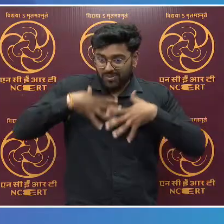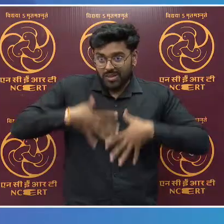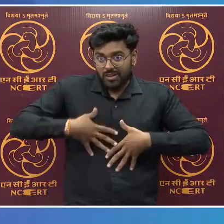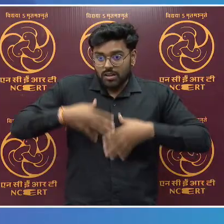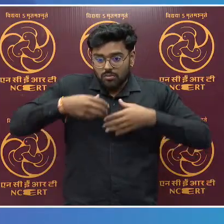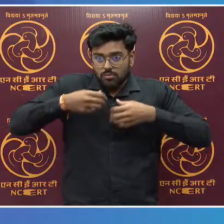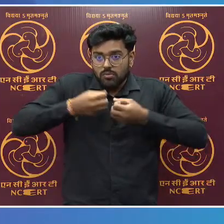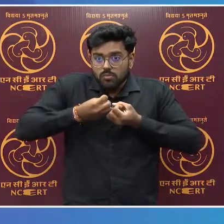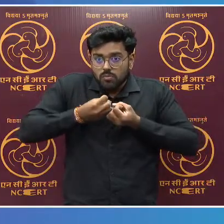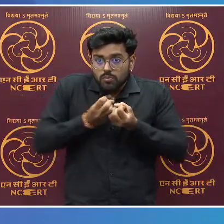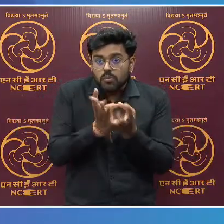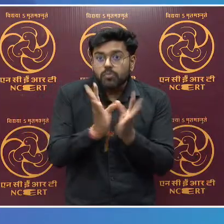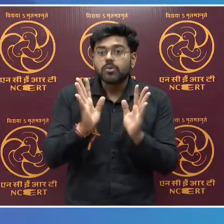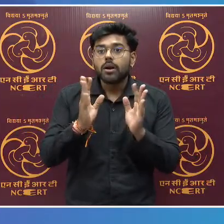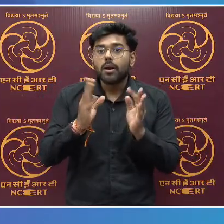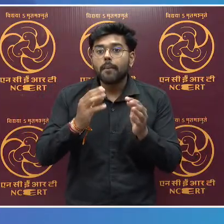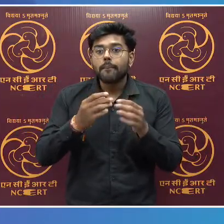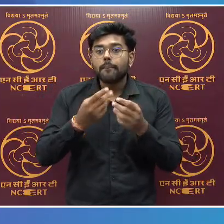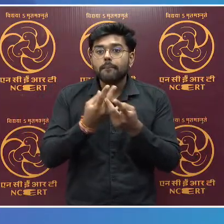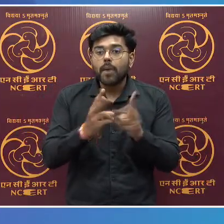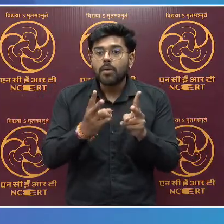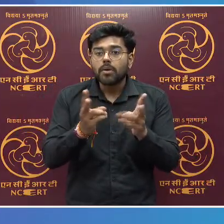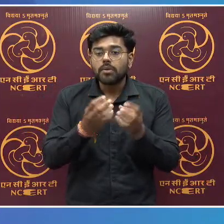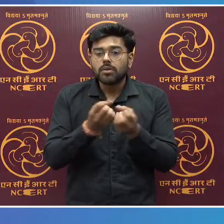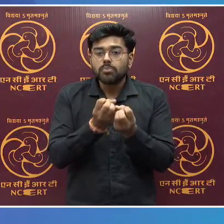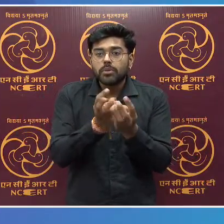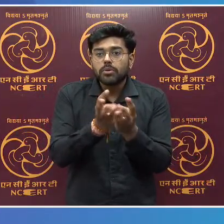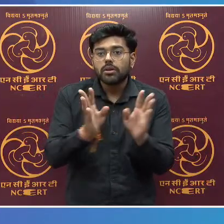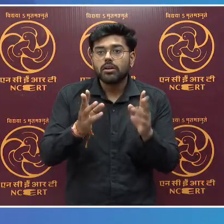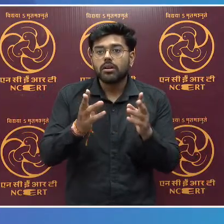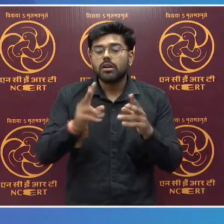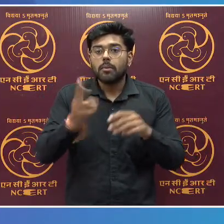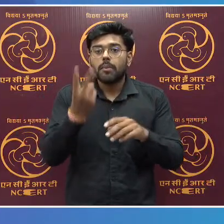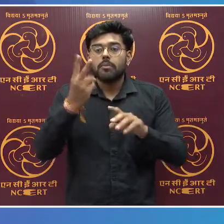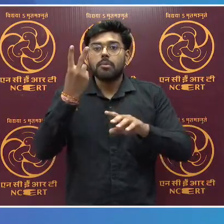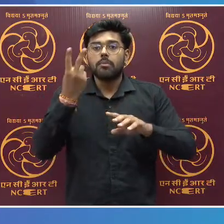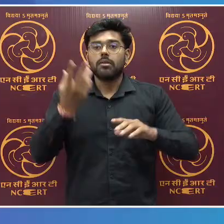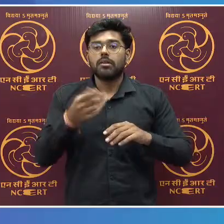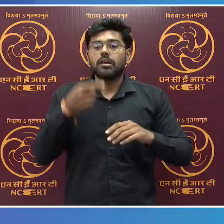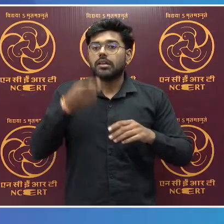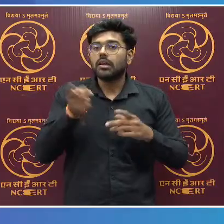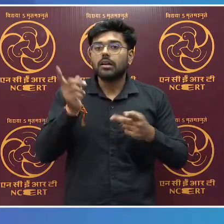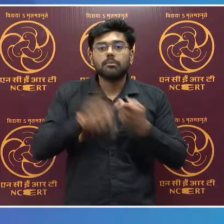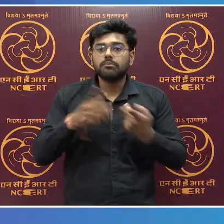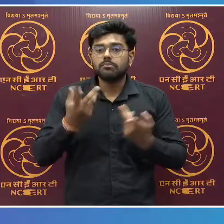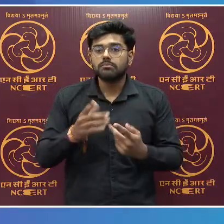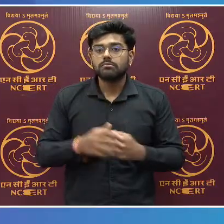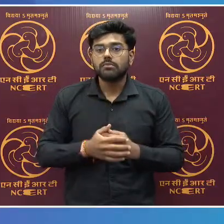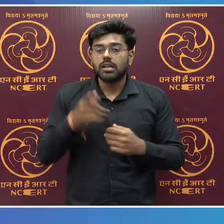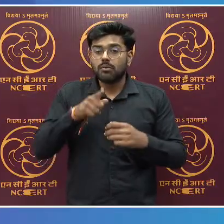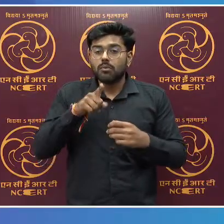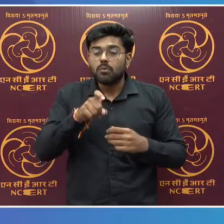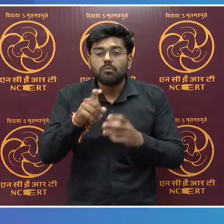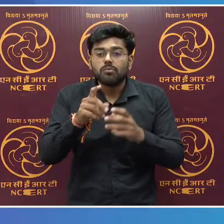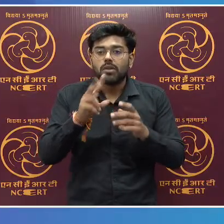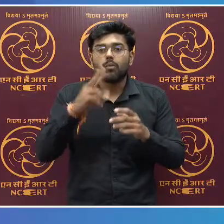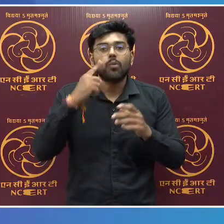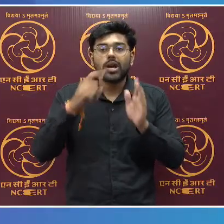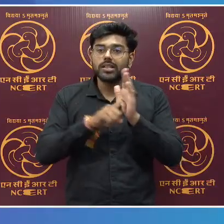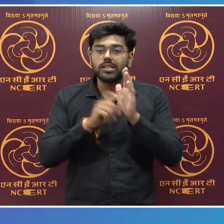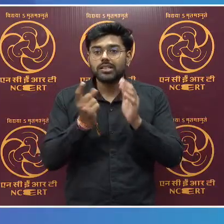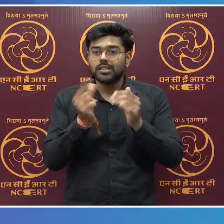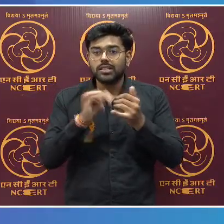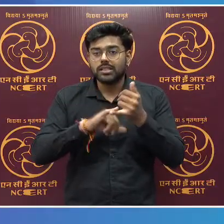multiplied itself, it is growing and growing. Okay, so with viruses, this is the thing that they